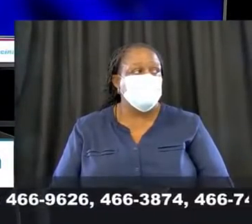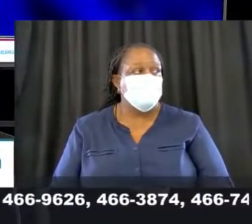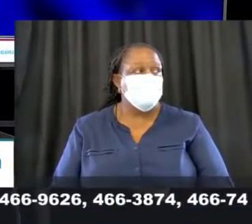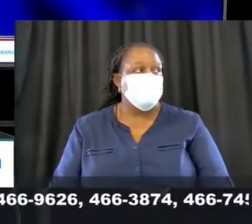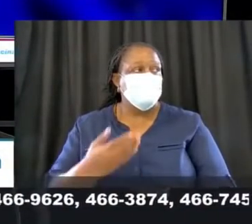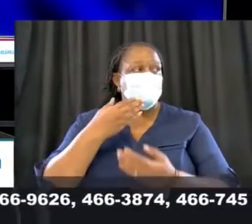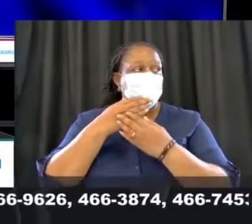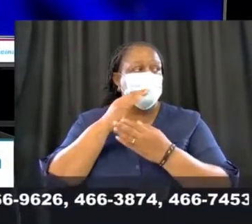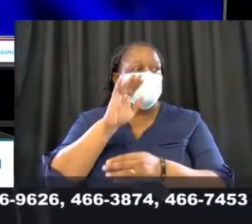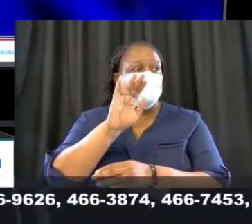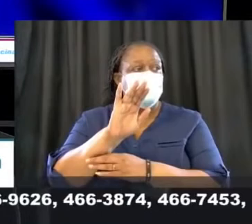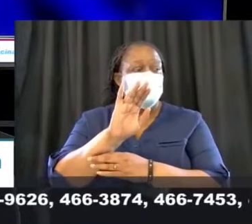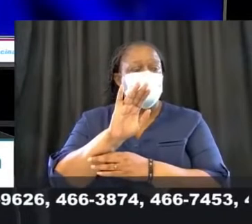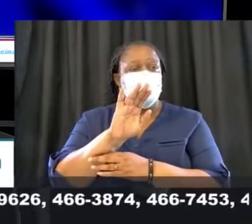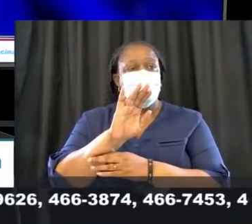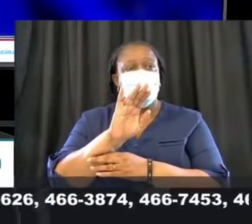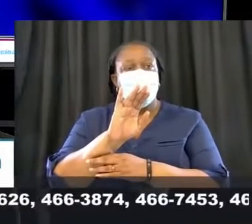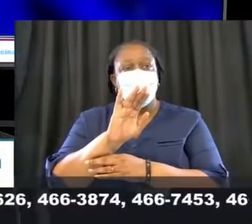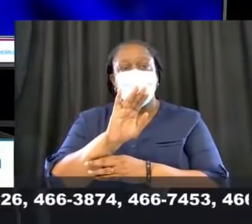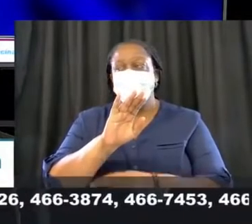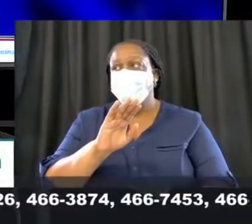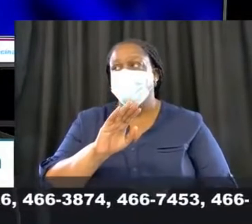Good day and welcome to our